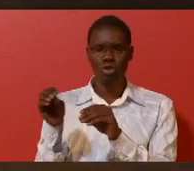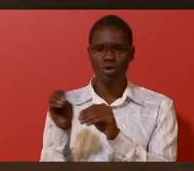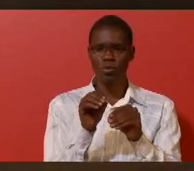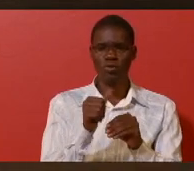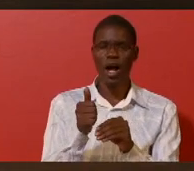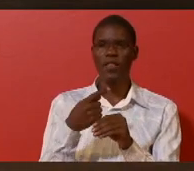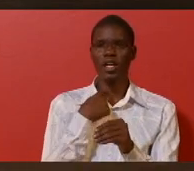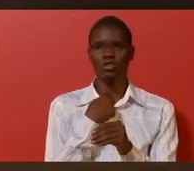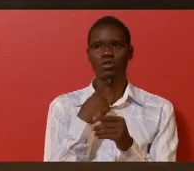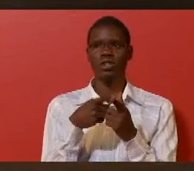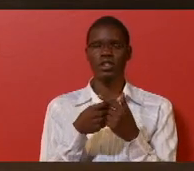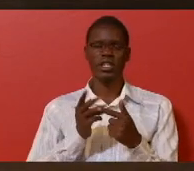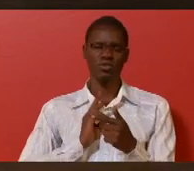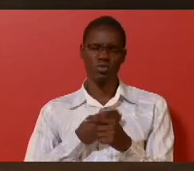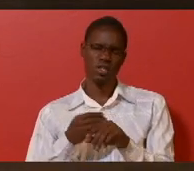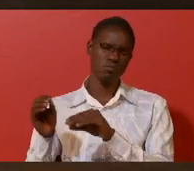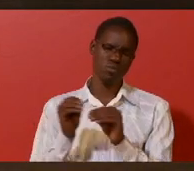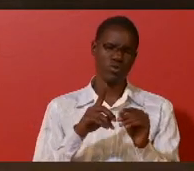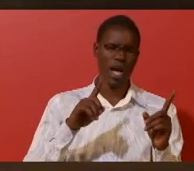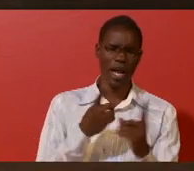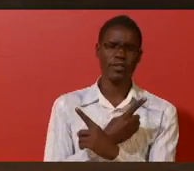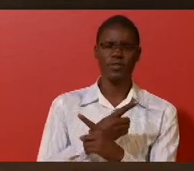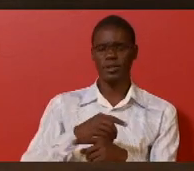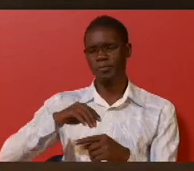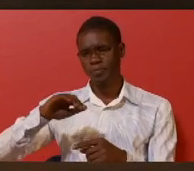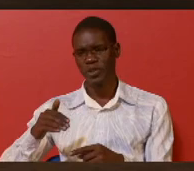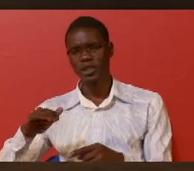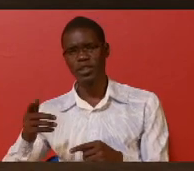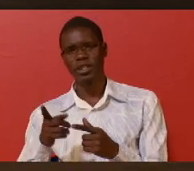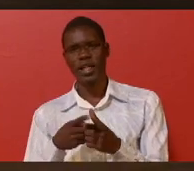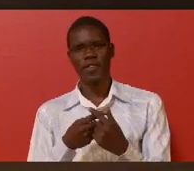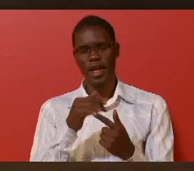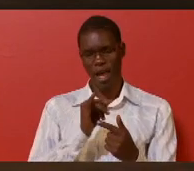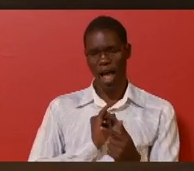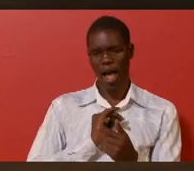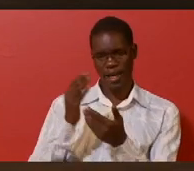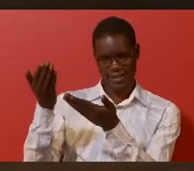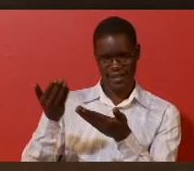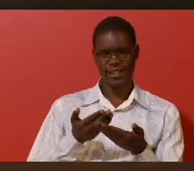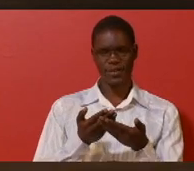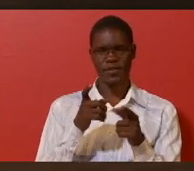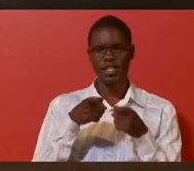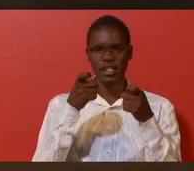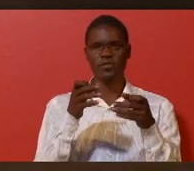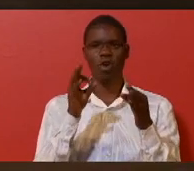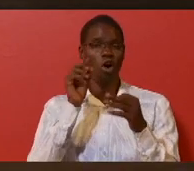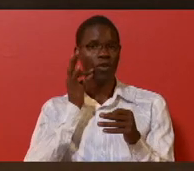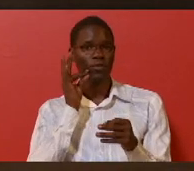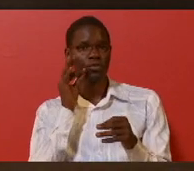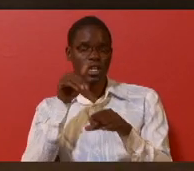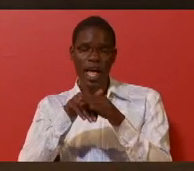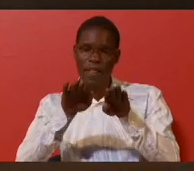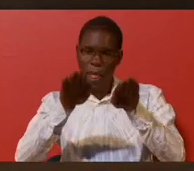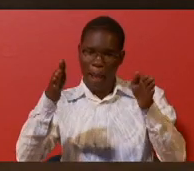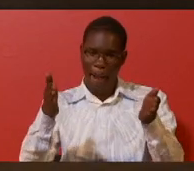and we had to move to Massachusetts, and I received the gift of the crystal apple in the blue